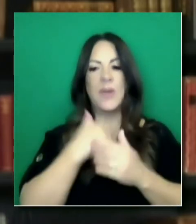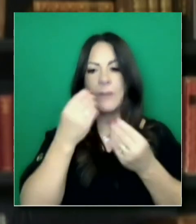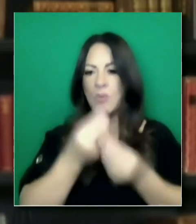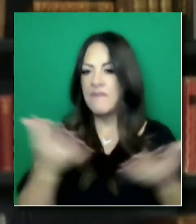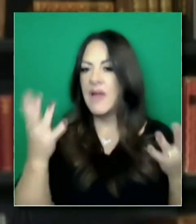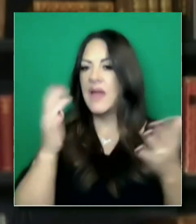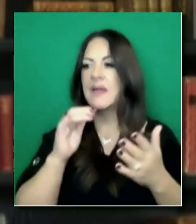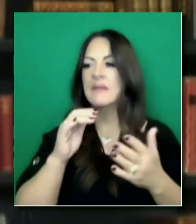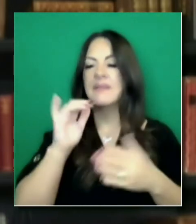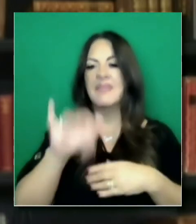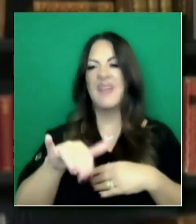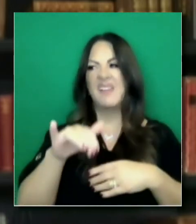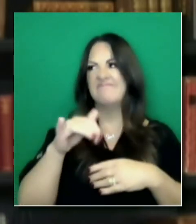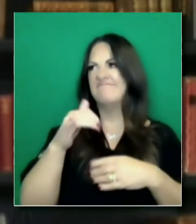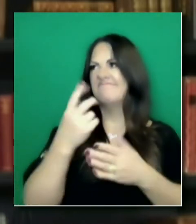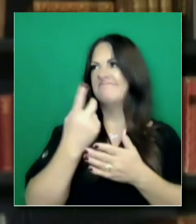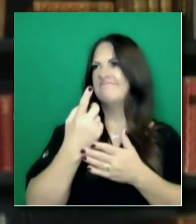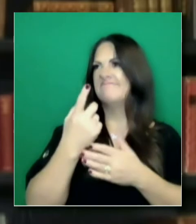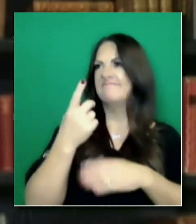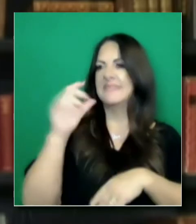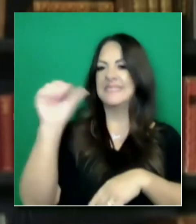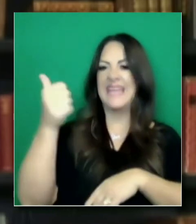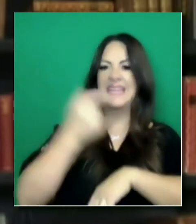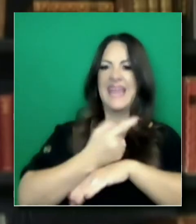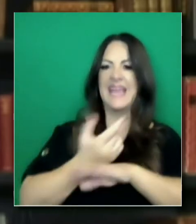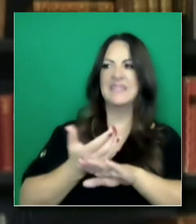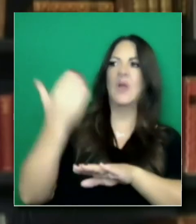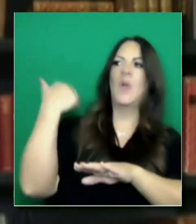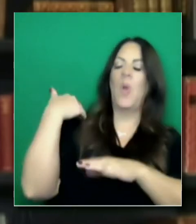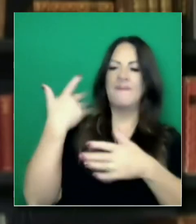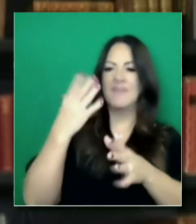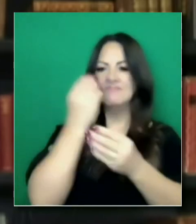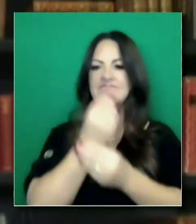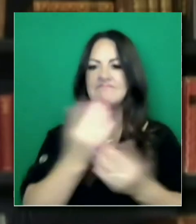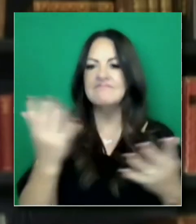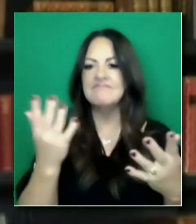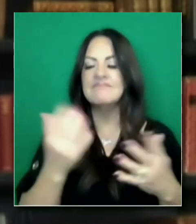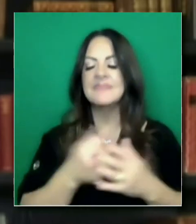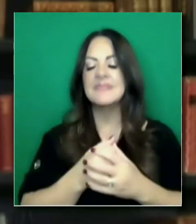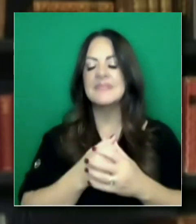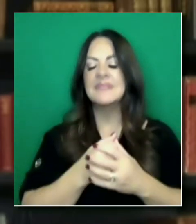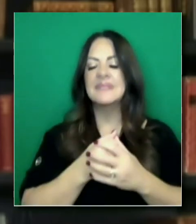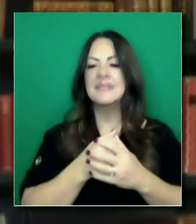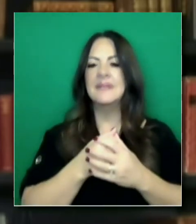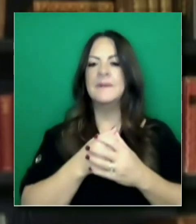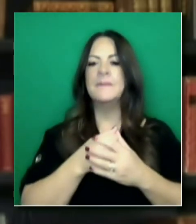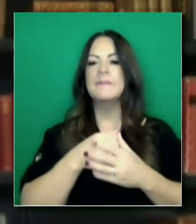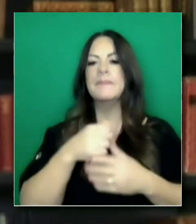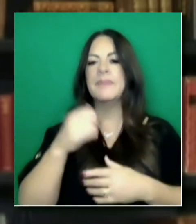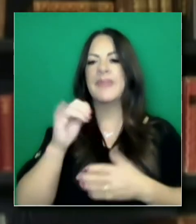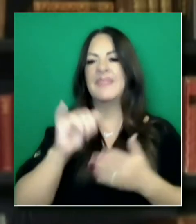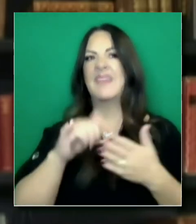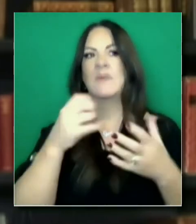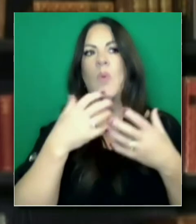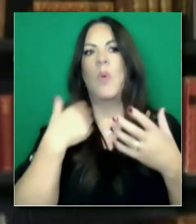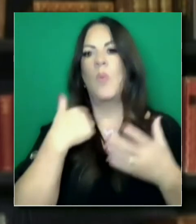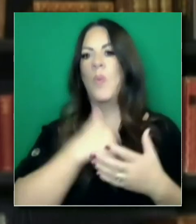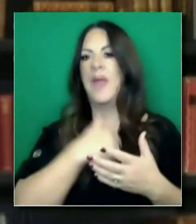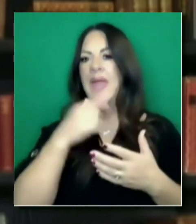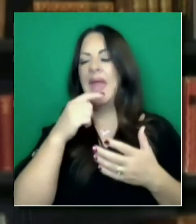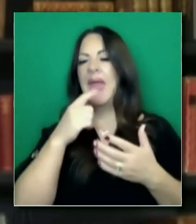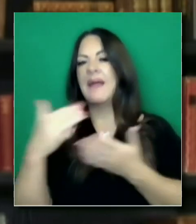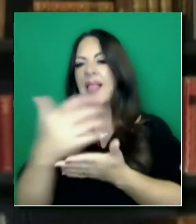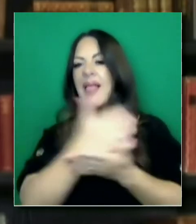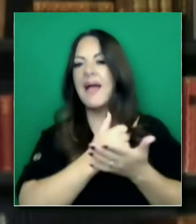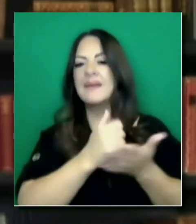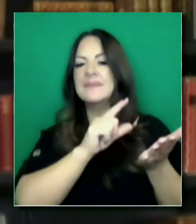10 or so days ago. It's actually, you're prompting, it's an opportunity to provide some of that cell phone data that's public data, open